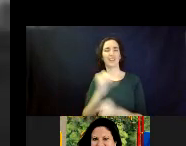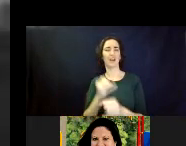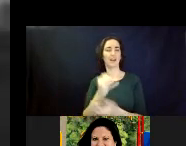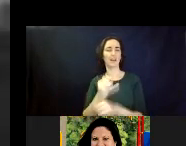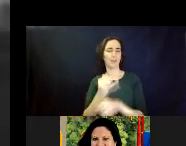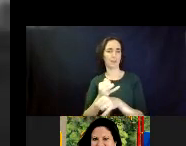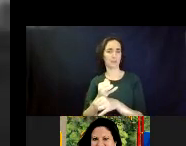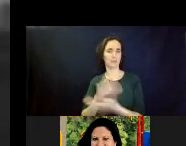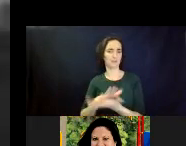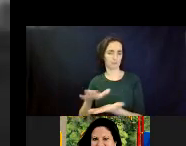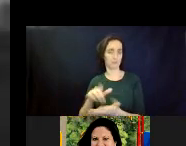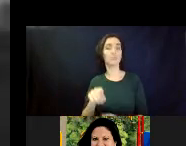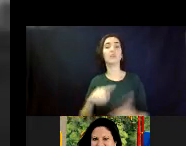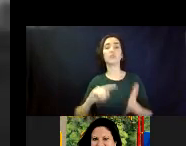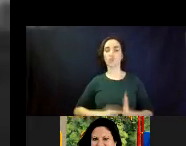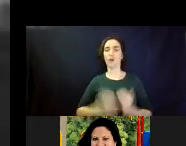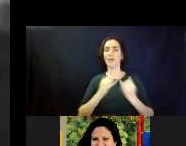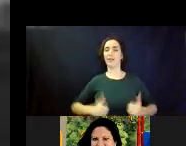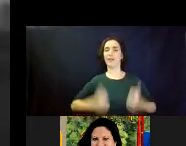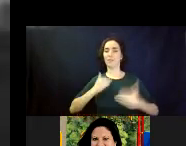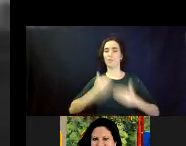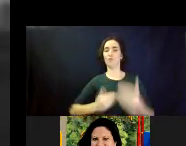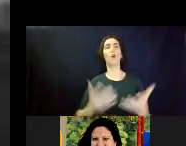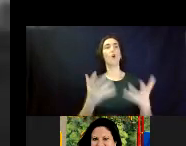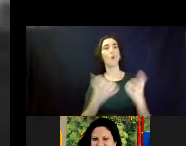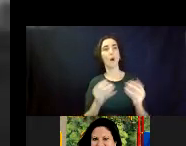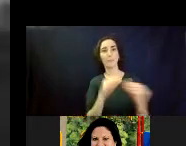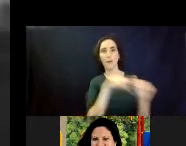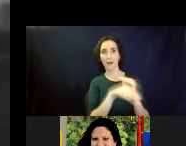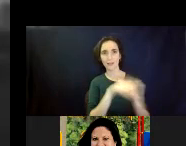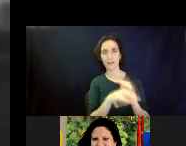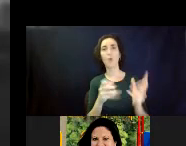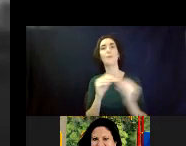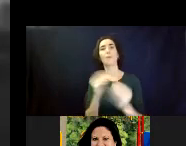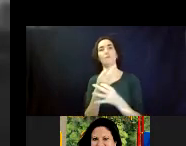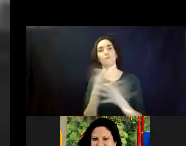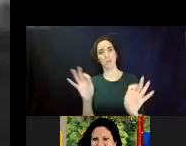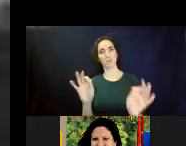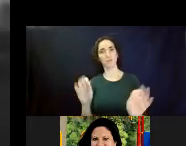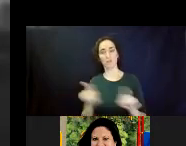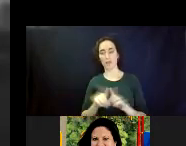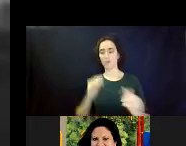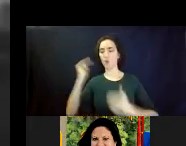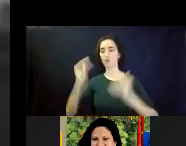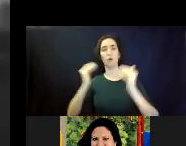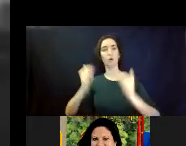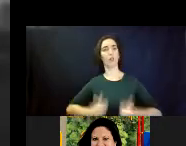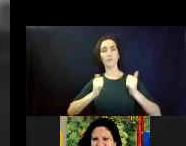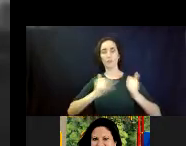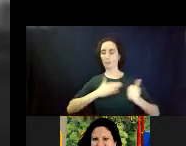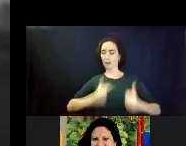independent living movement from a desire to have greater access and freedom as adults living a self-determined